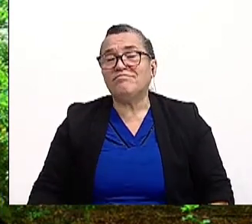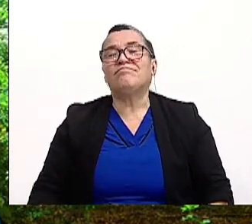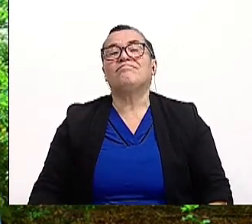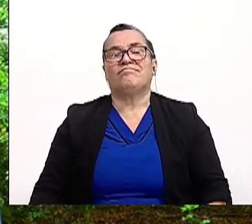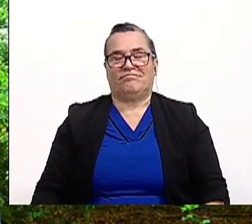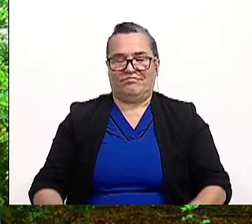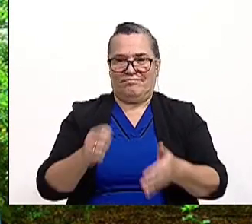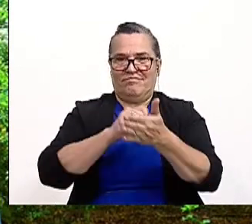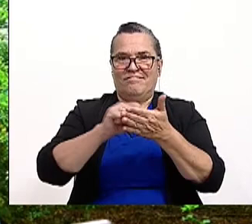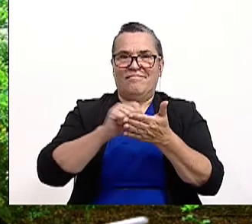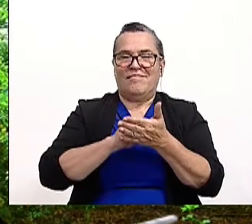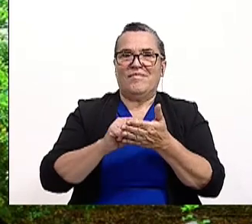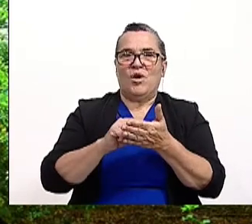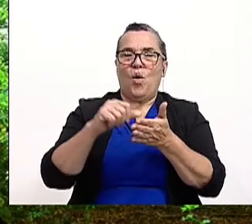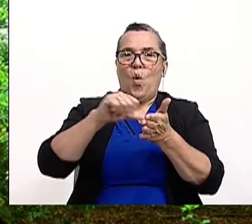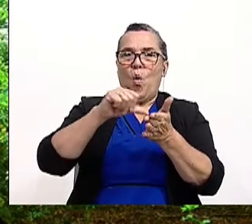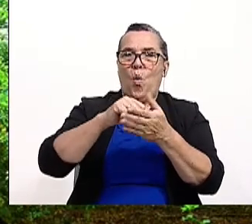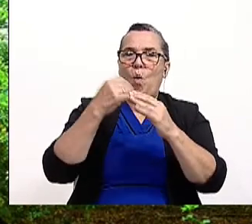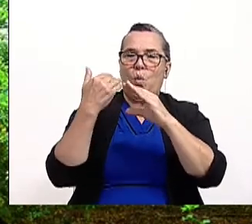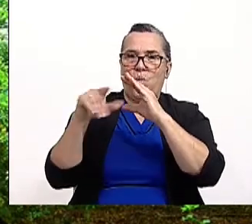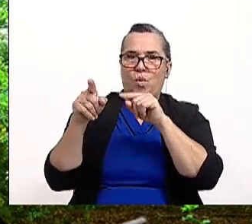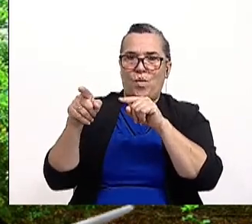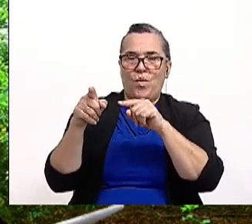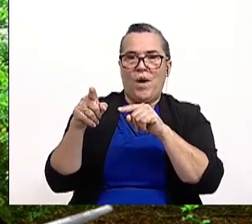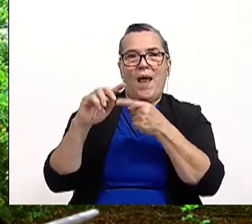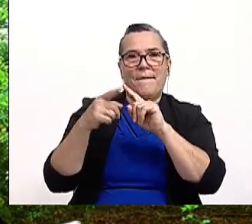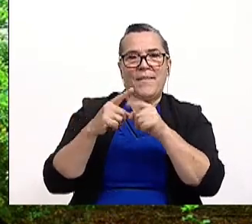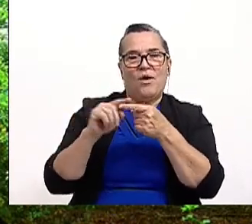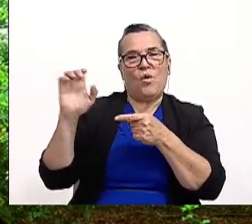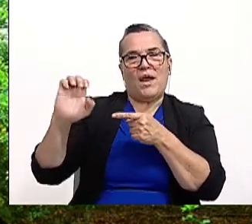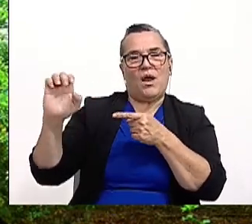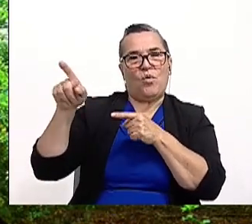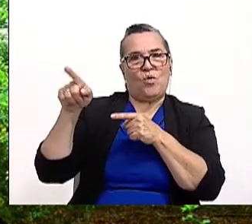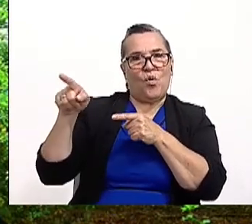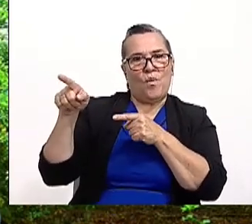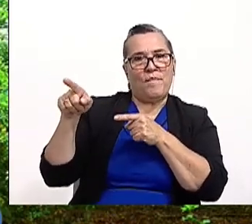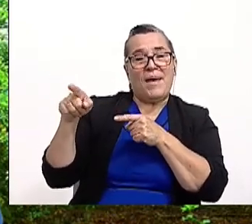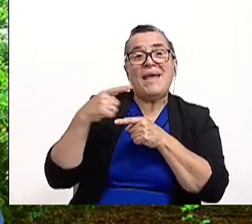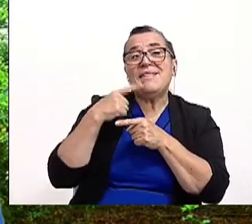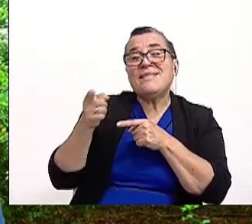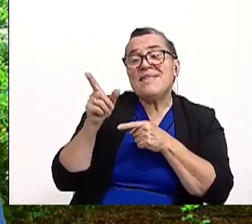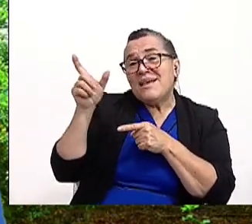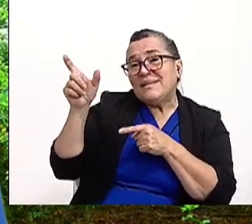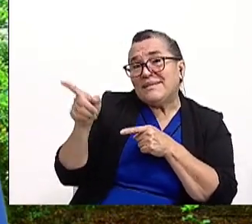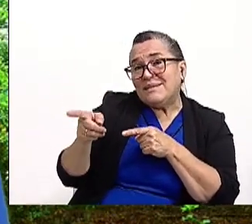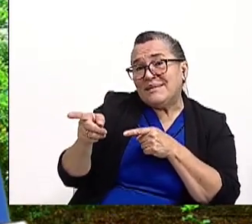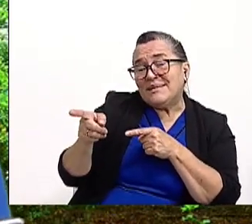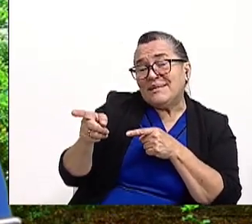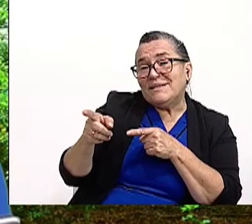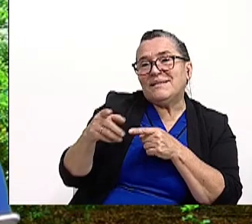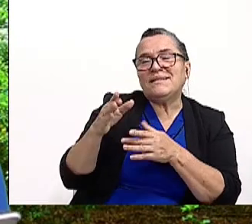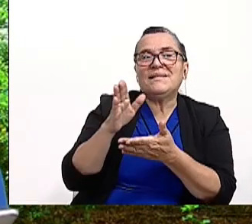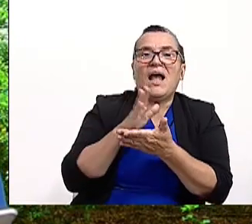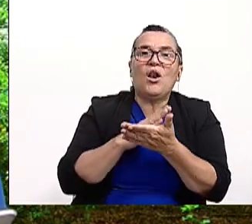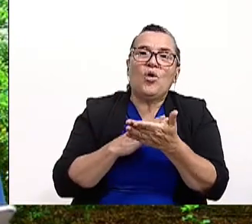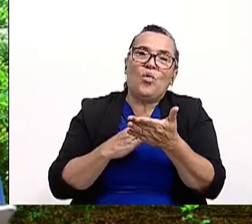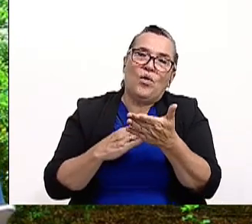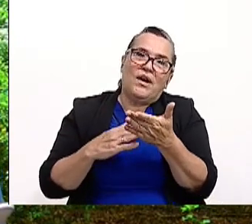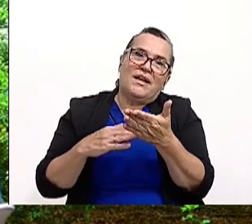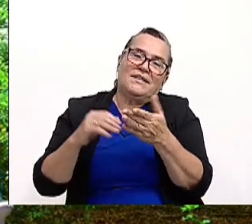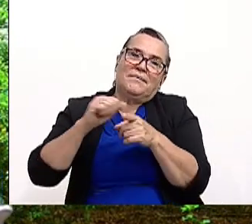write an email to a friend of yours that is in Europe, and you are going to tell this guy about some